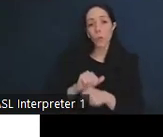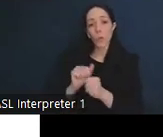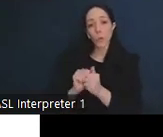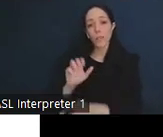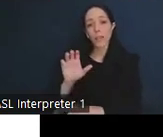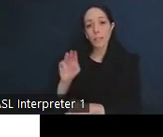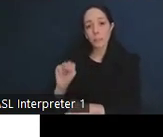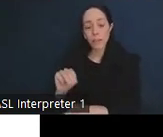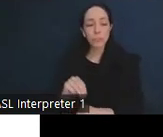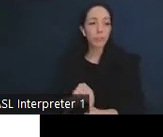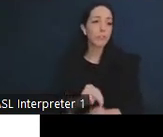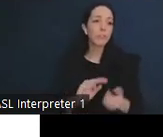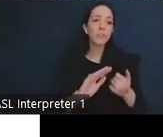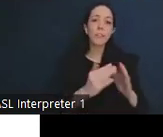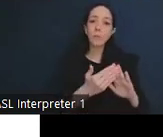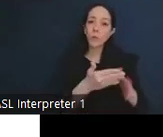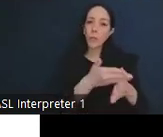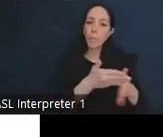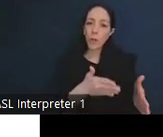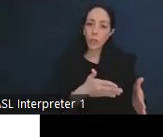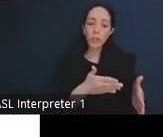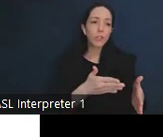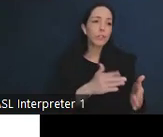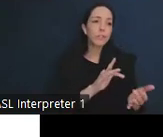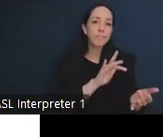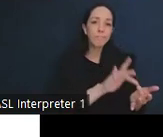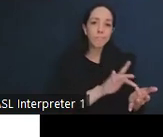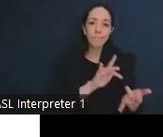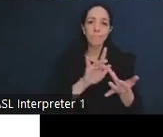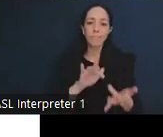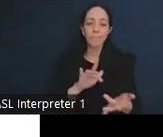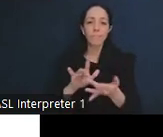community partners, et cetera. So I think